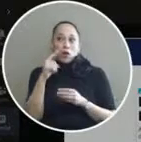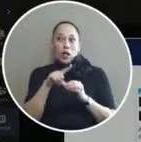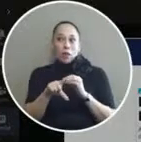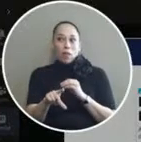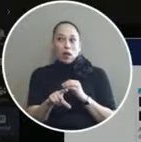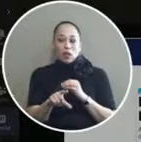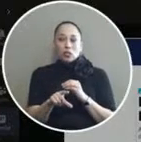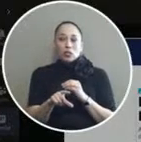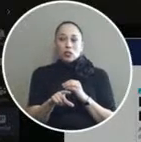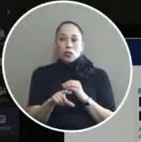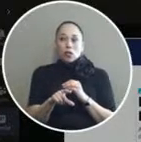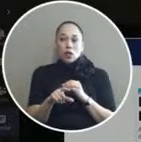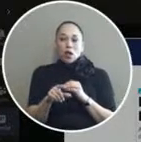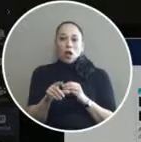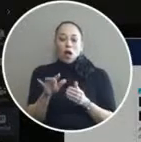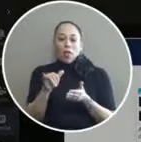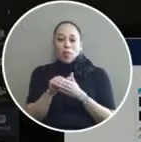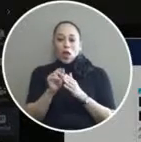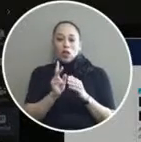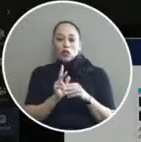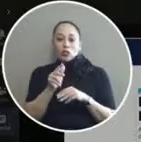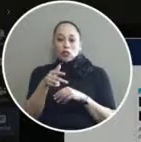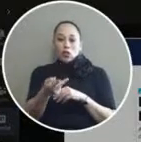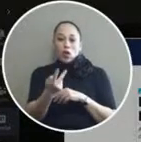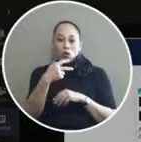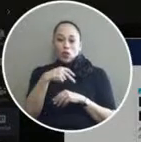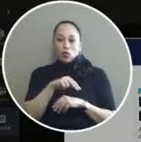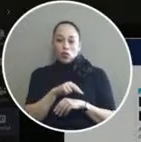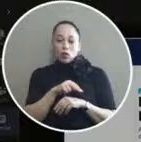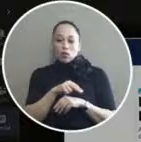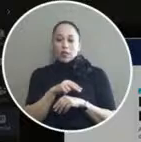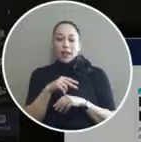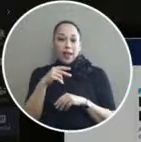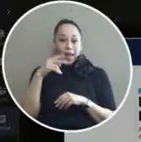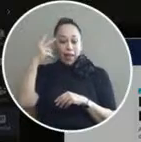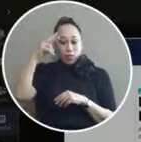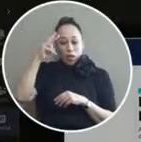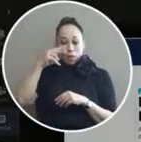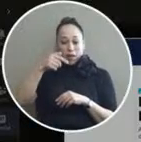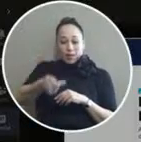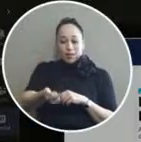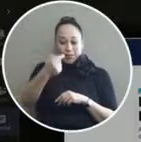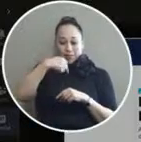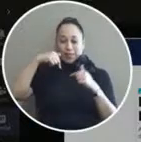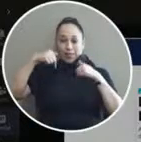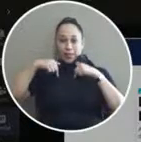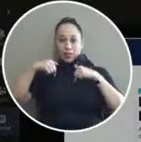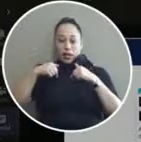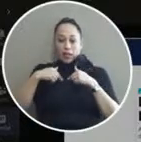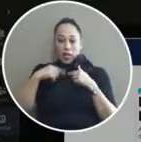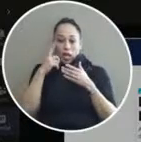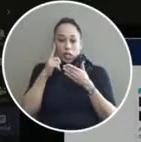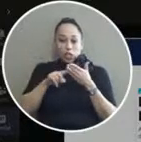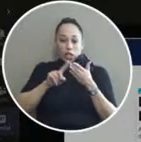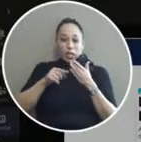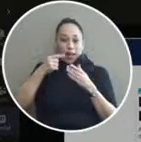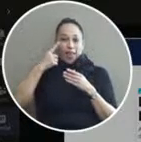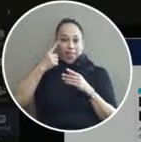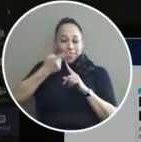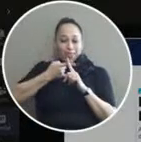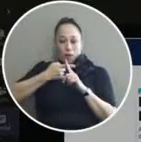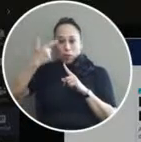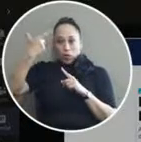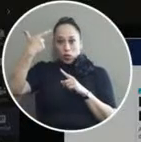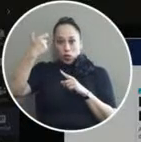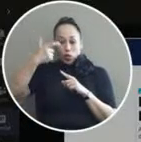with regaining those crossings at city-owned bridges is that on the Mexican side, the state of Chihuahua is doing temperature checks for every